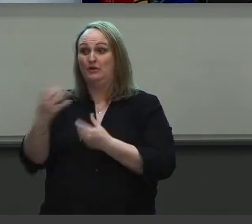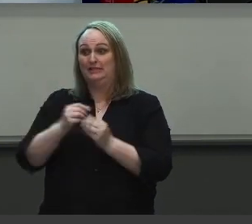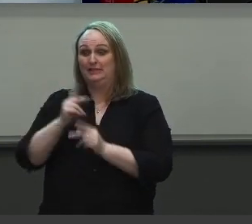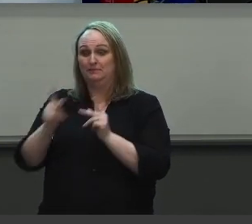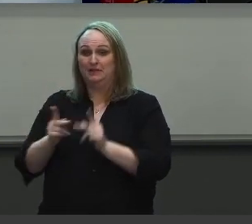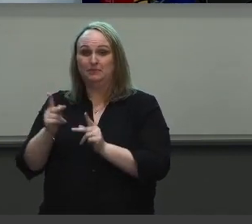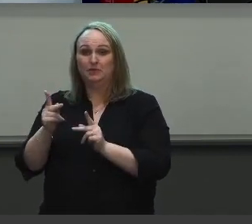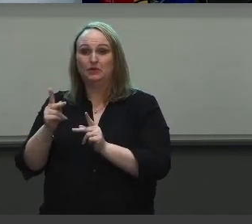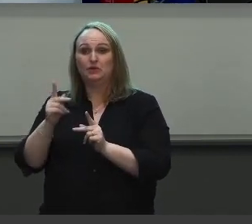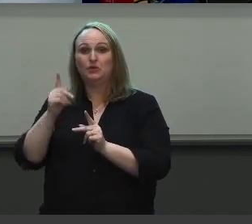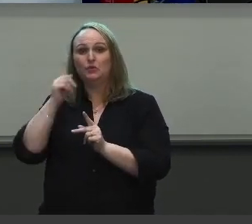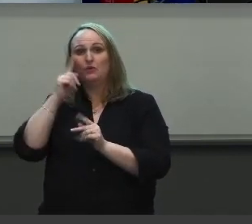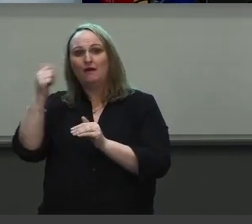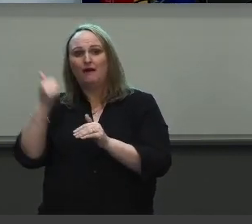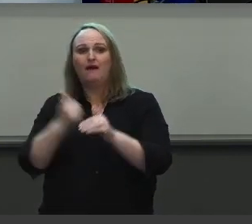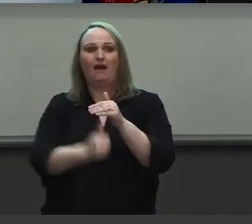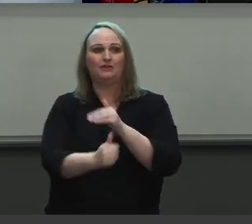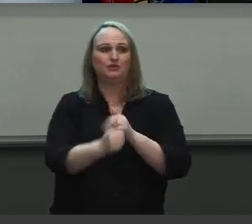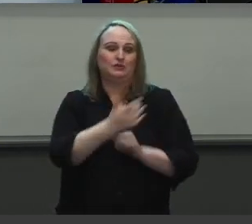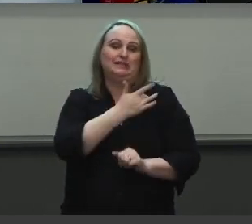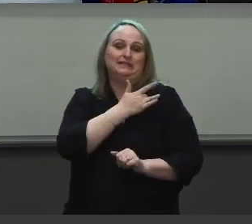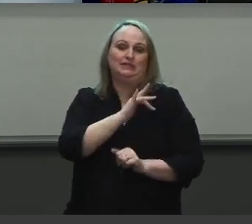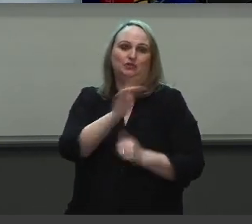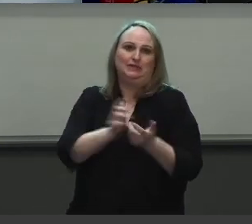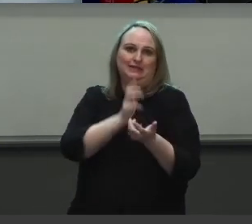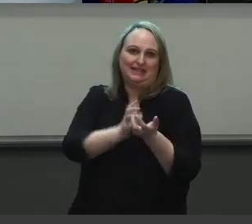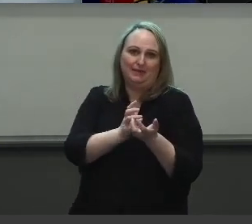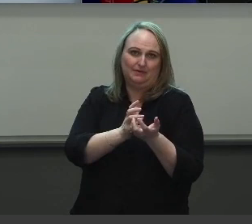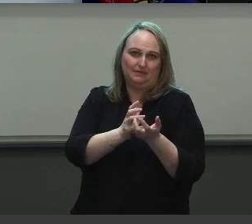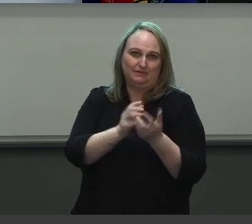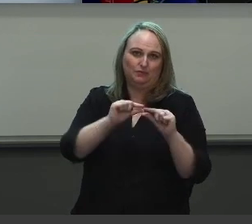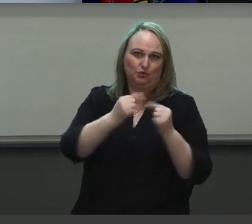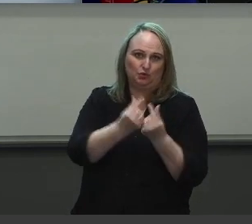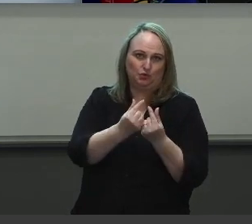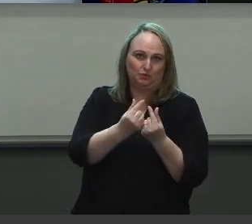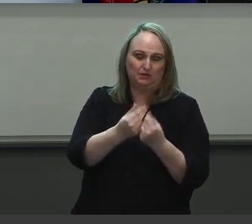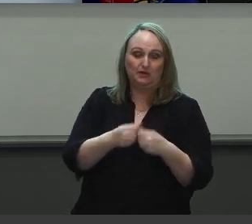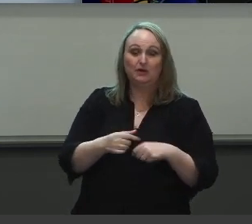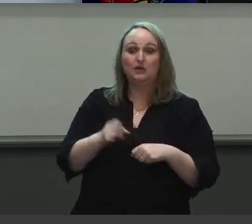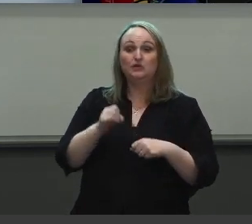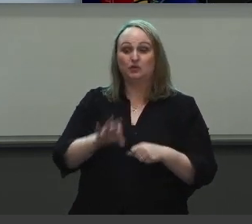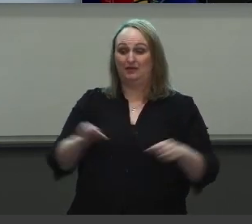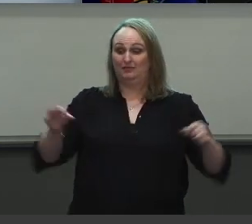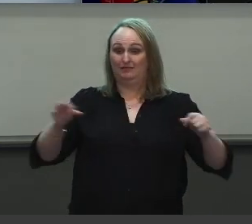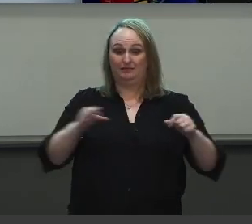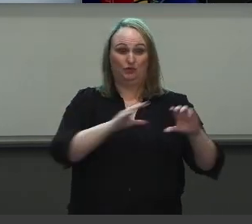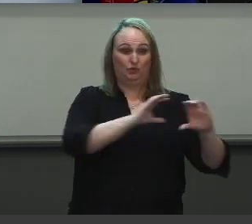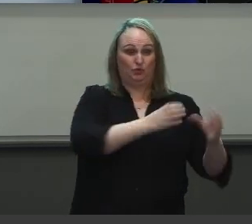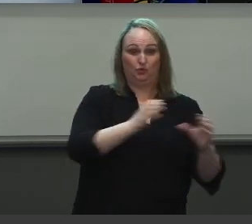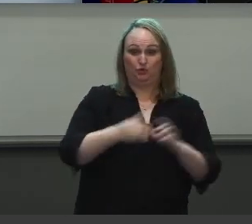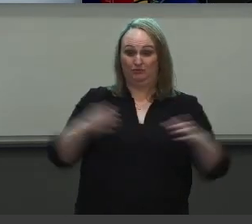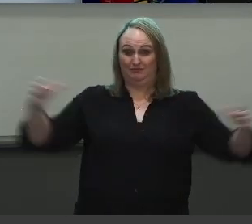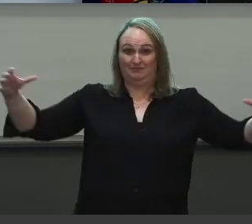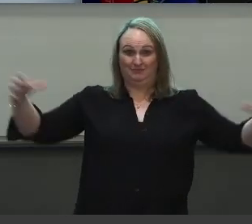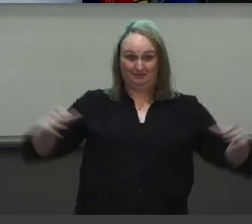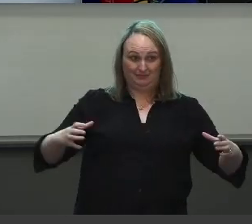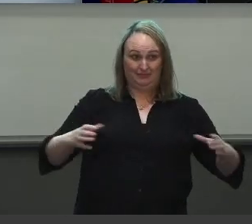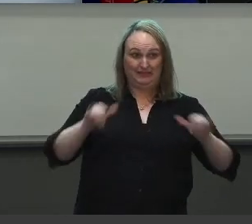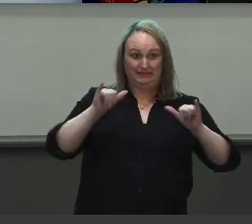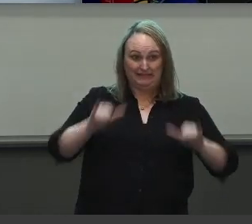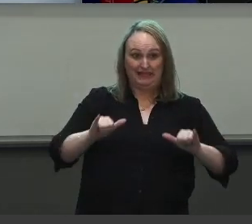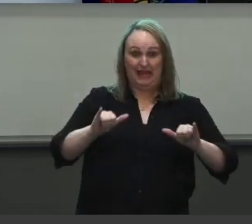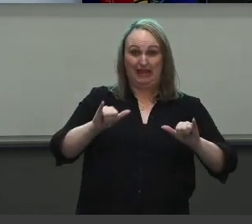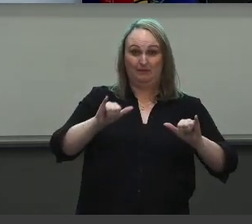fall into the sensory adaptive group. So if we then combine autistic people and non-autistic people in the same analysis,